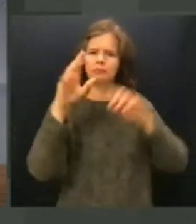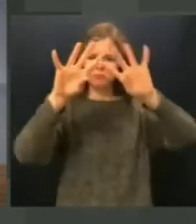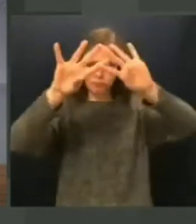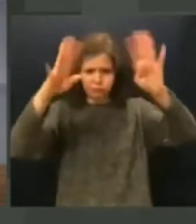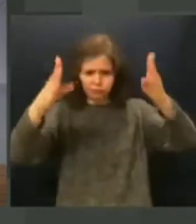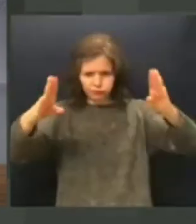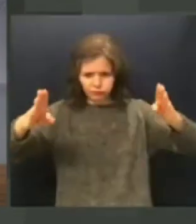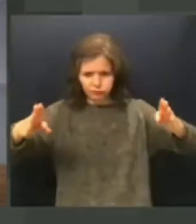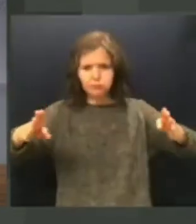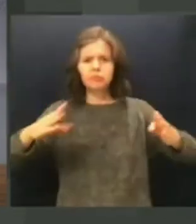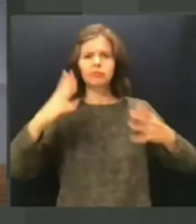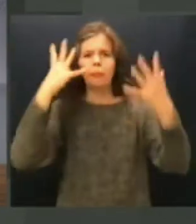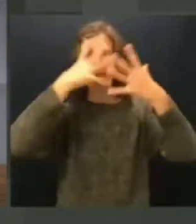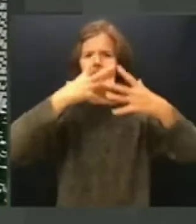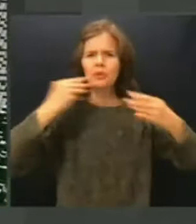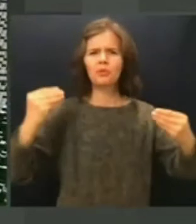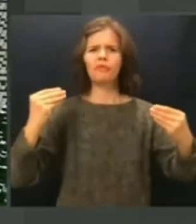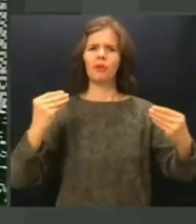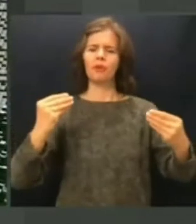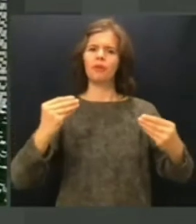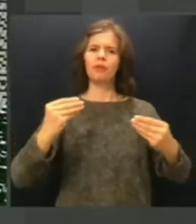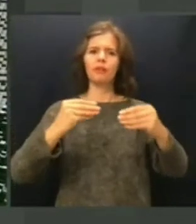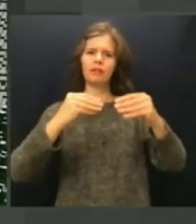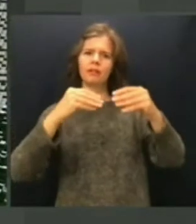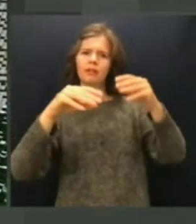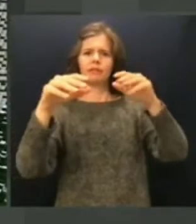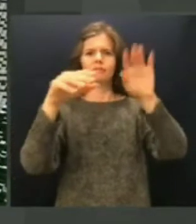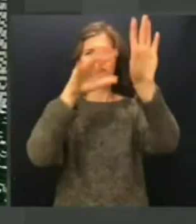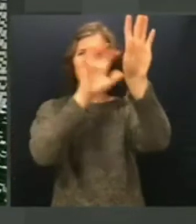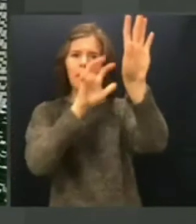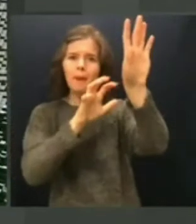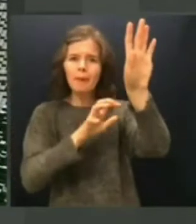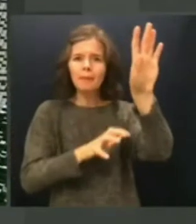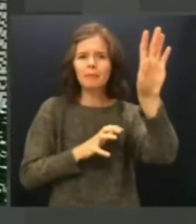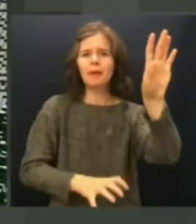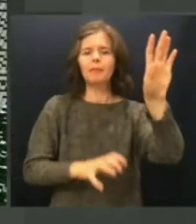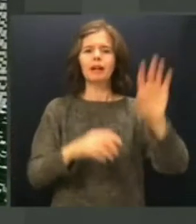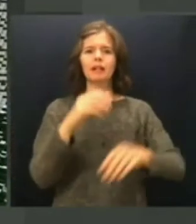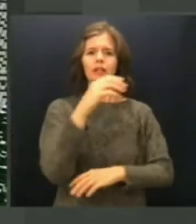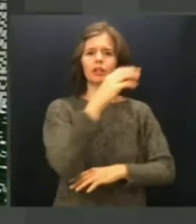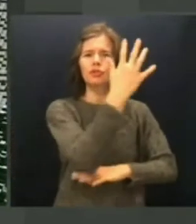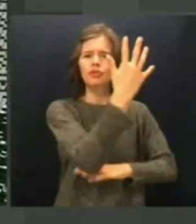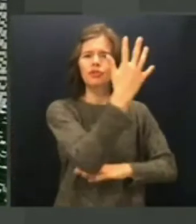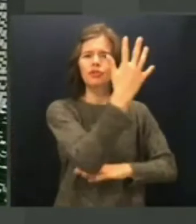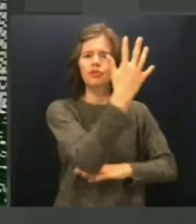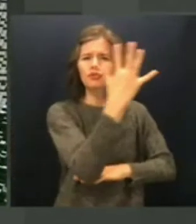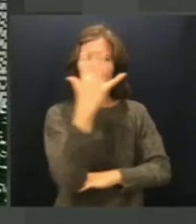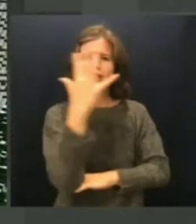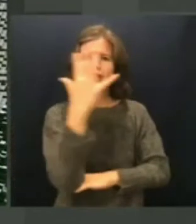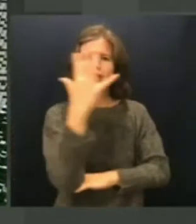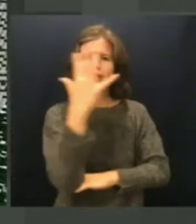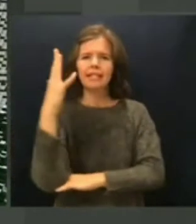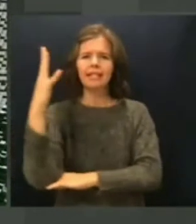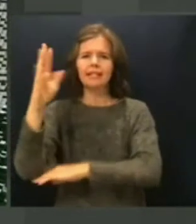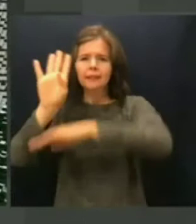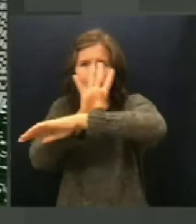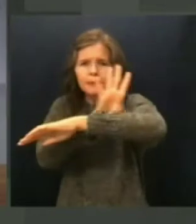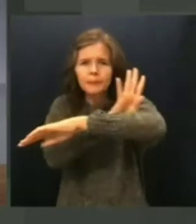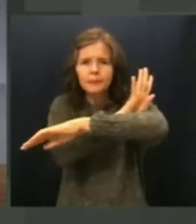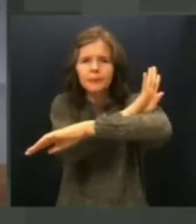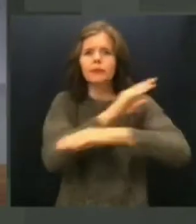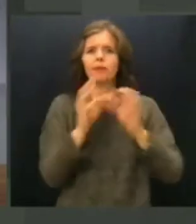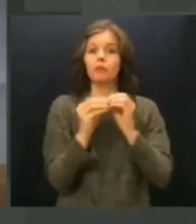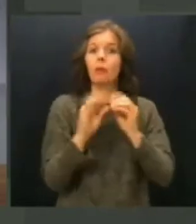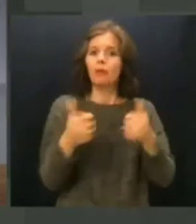generation. That means things like tree lines and mountaintops that will be more challenging with lots of snow.